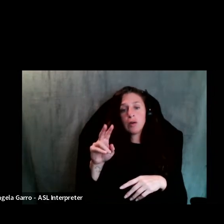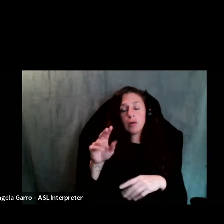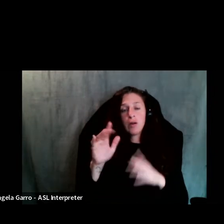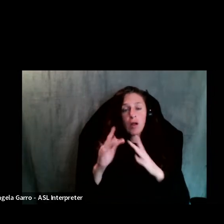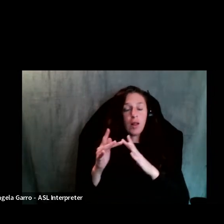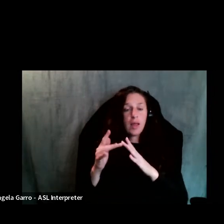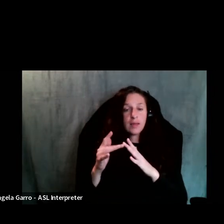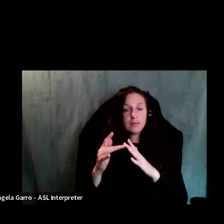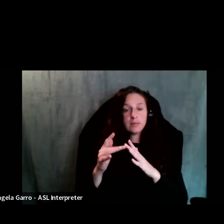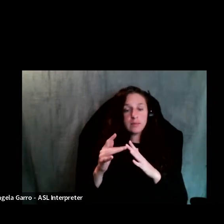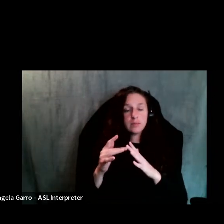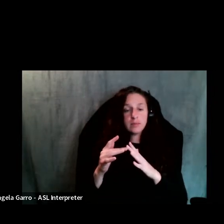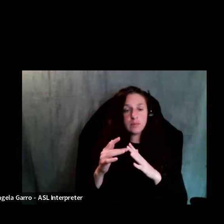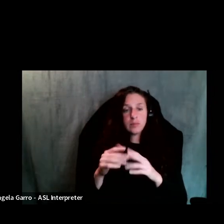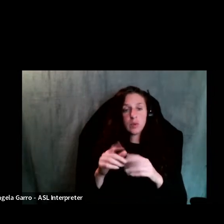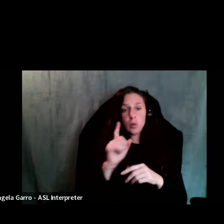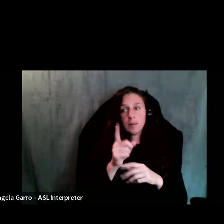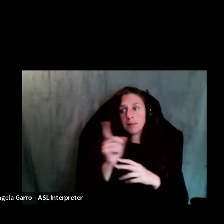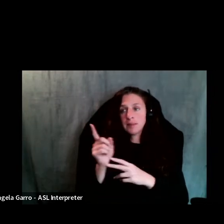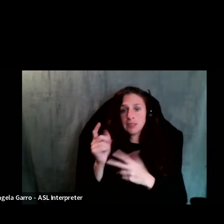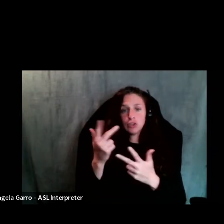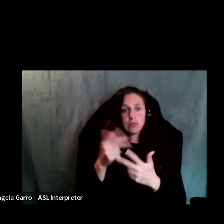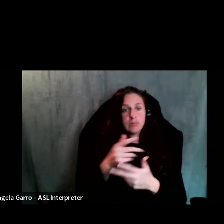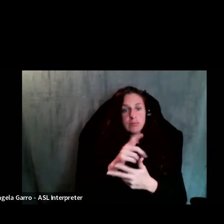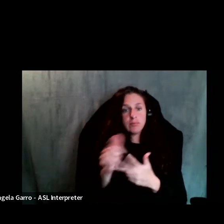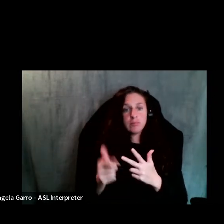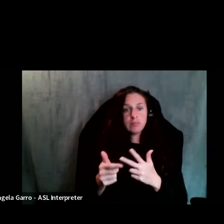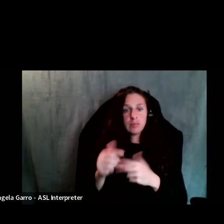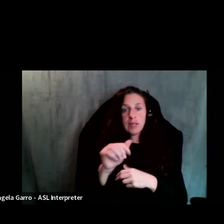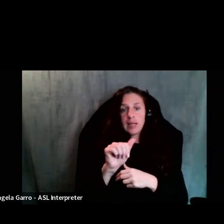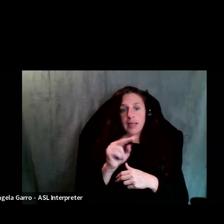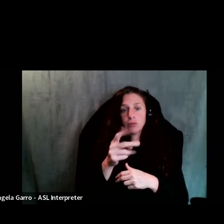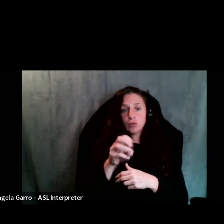Okay. 1 minute each. Andrew?